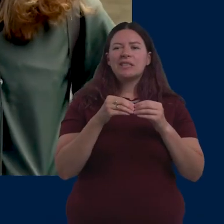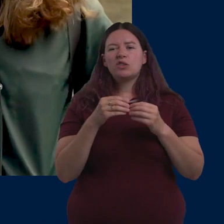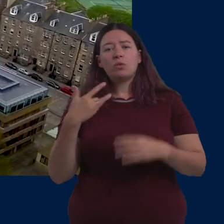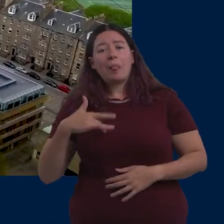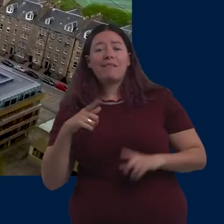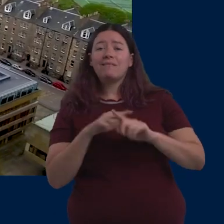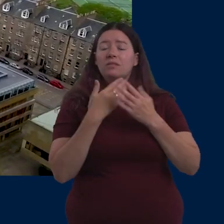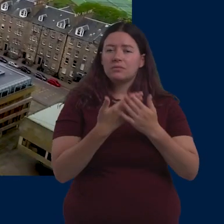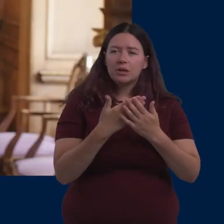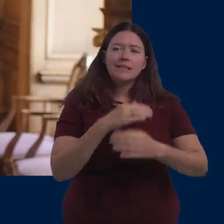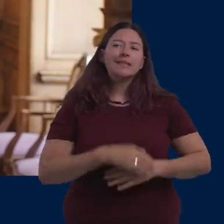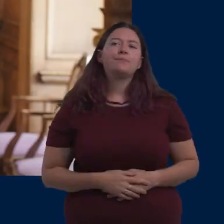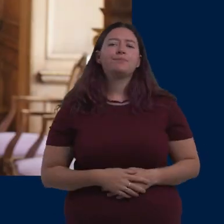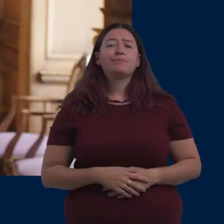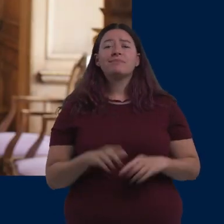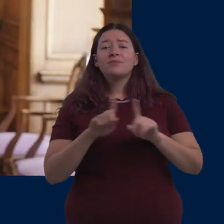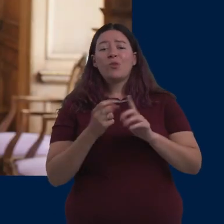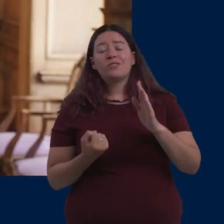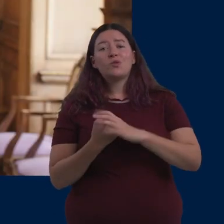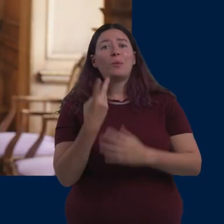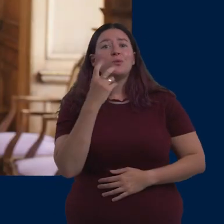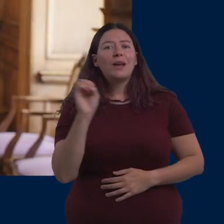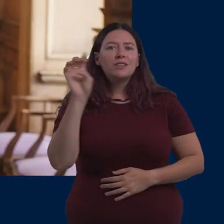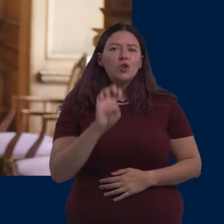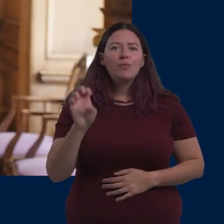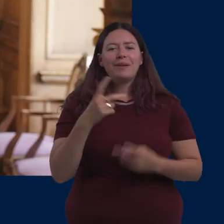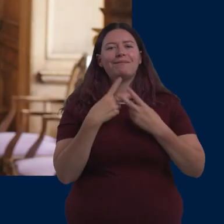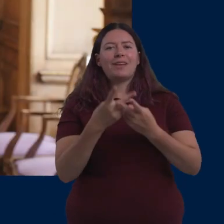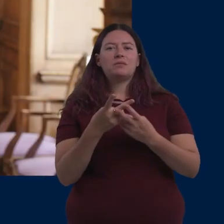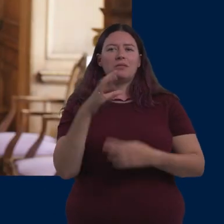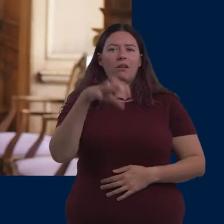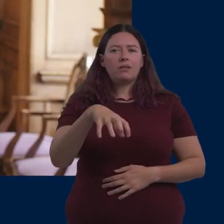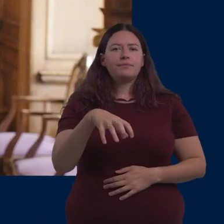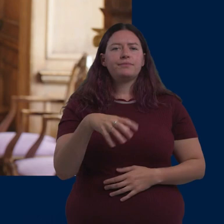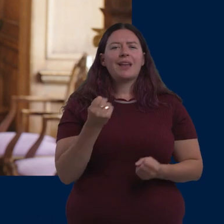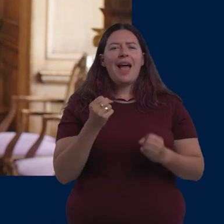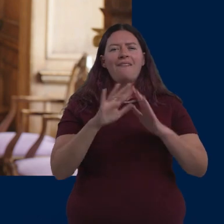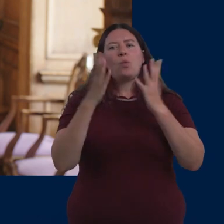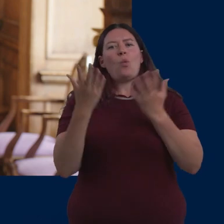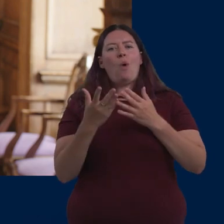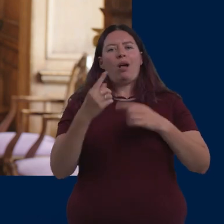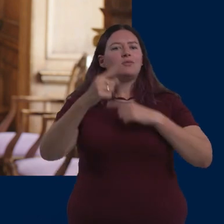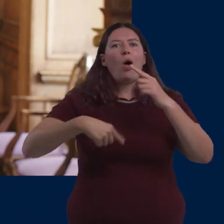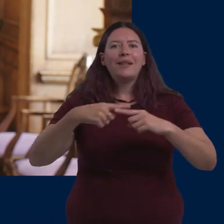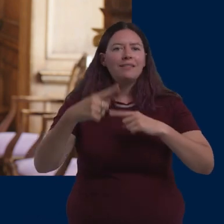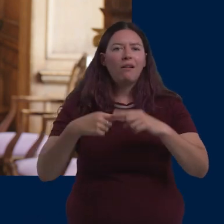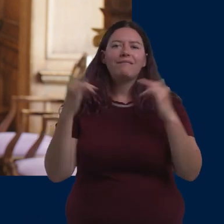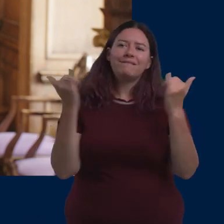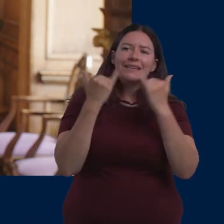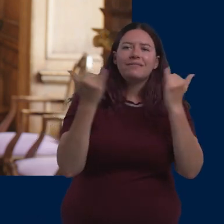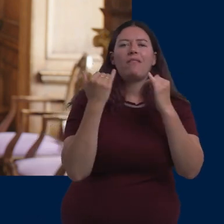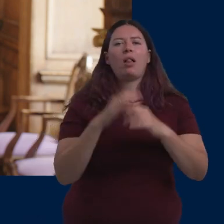live and study, and as a top 20 European visitor destination, it is home to world-leading year-round